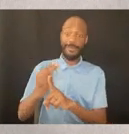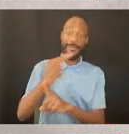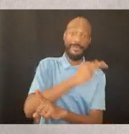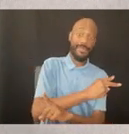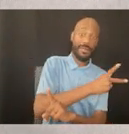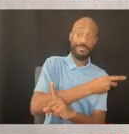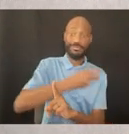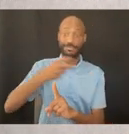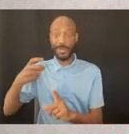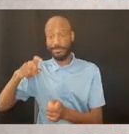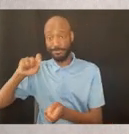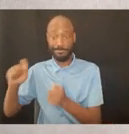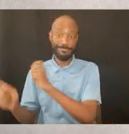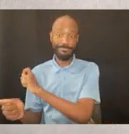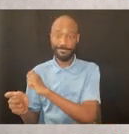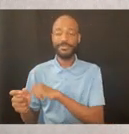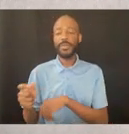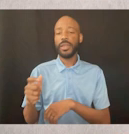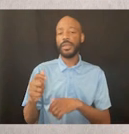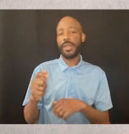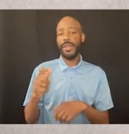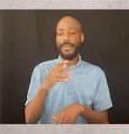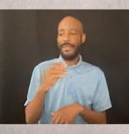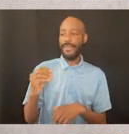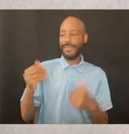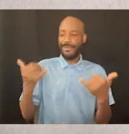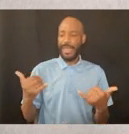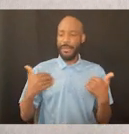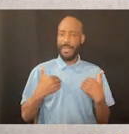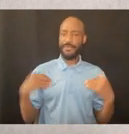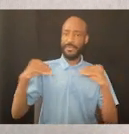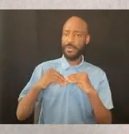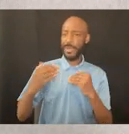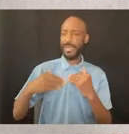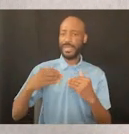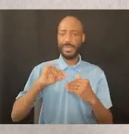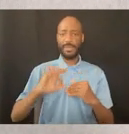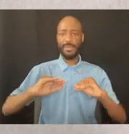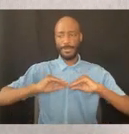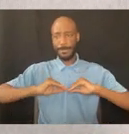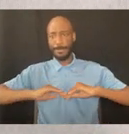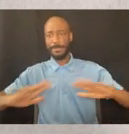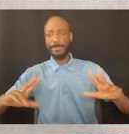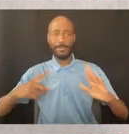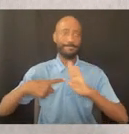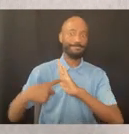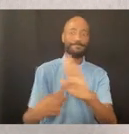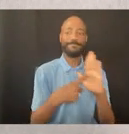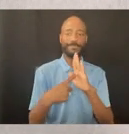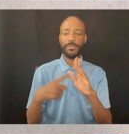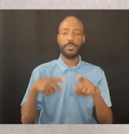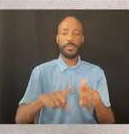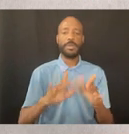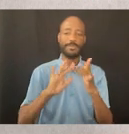to comfort, perhaps with increased ease of distribution during the digital age. The floral print on the scarf